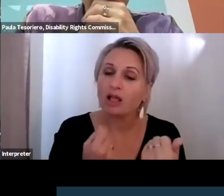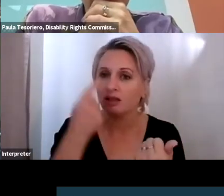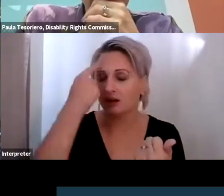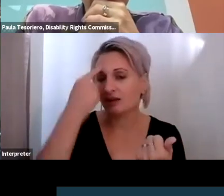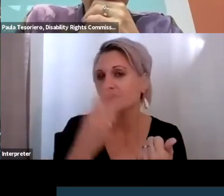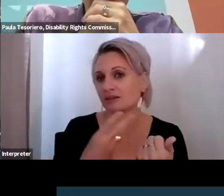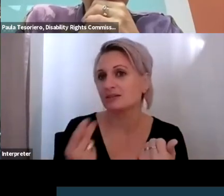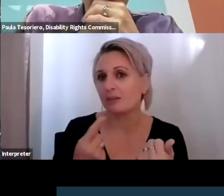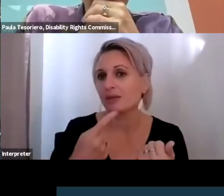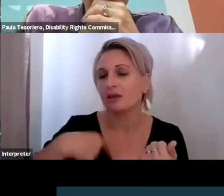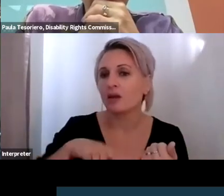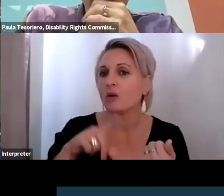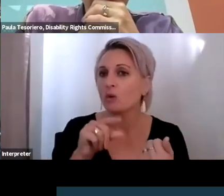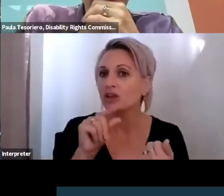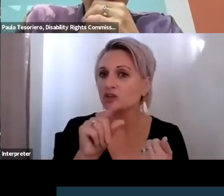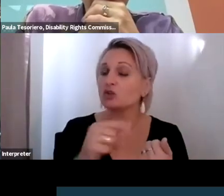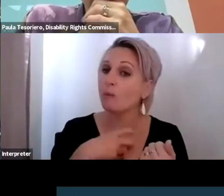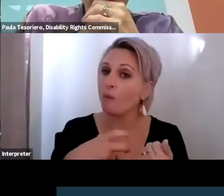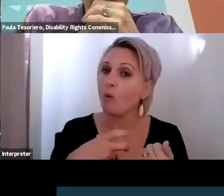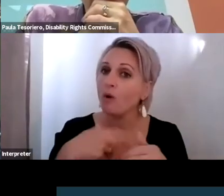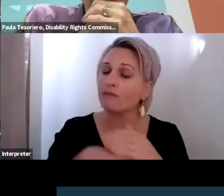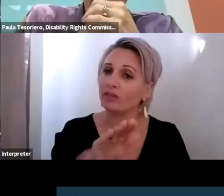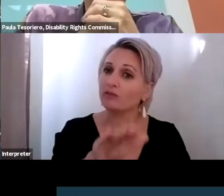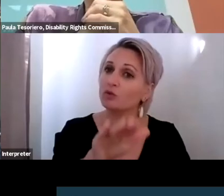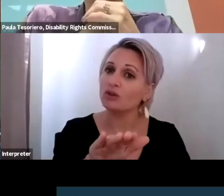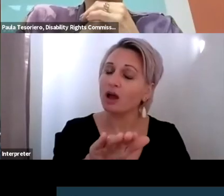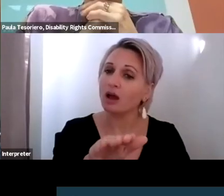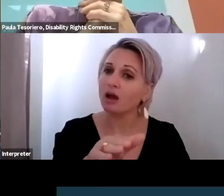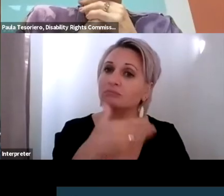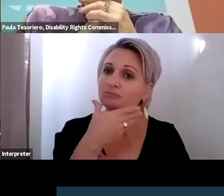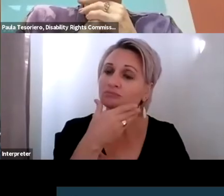we could really do a lot more of in the future.